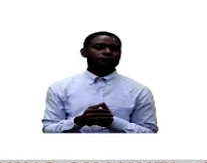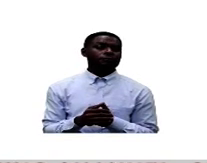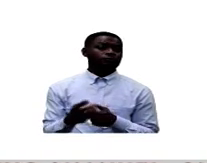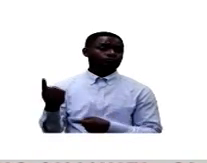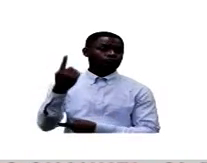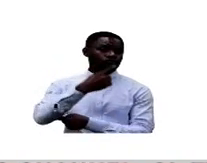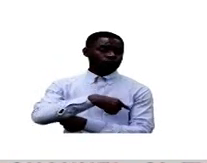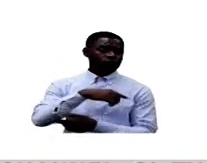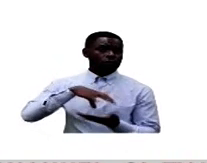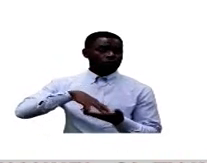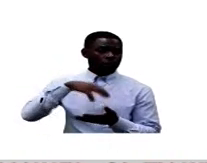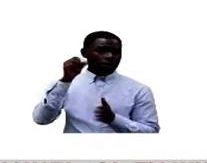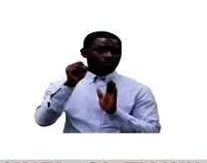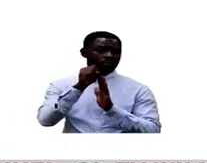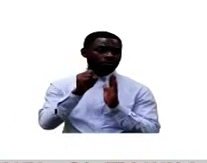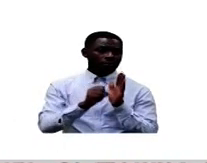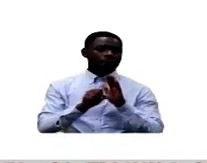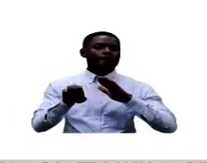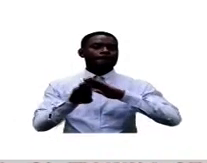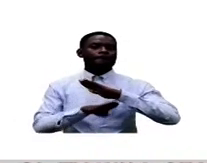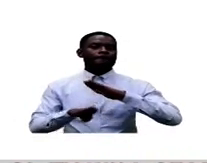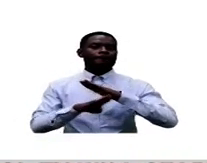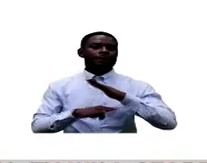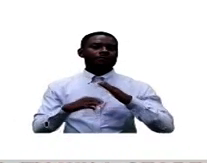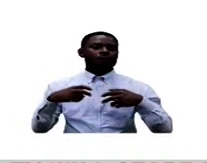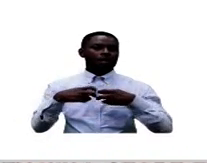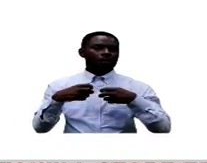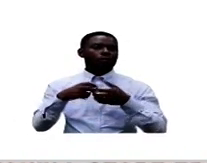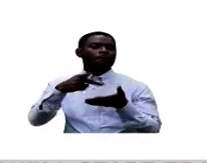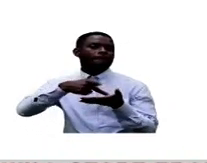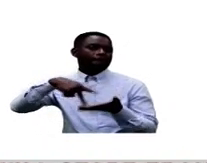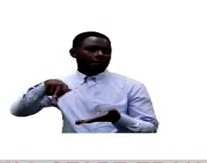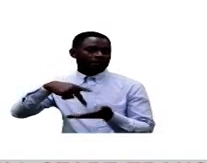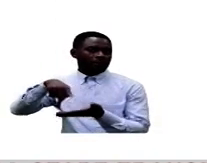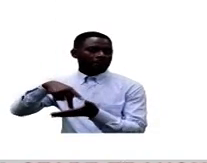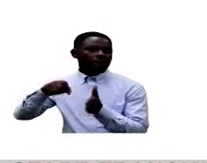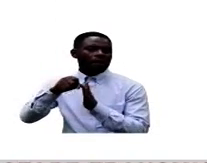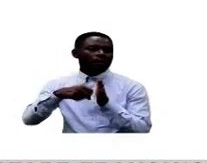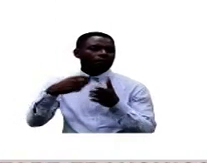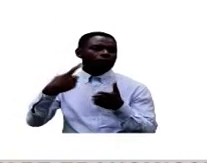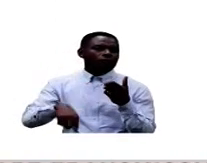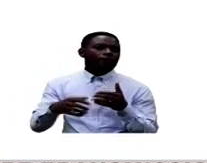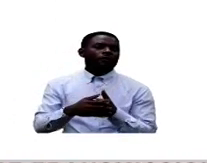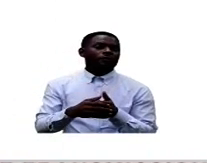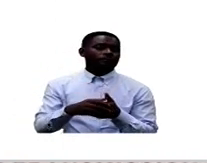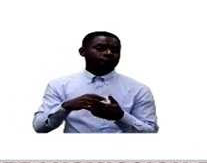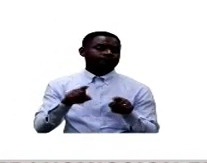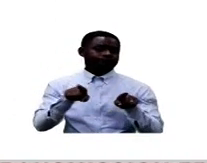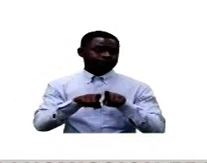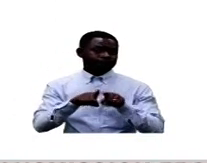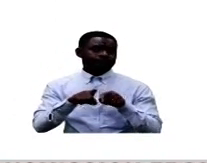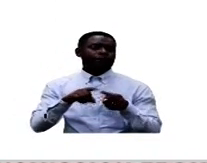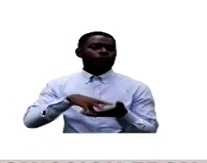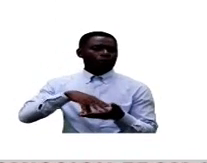We've learned on the symbols of the basic electronic components. We've learned on how to draw